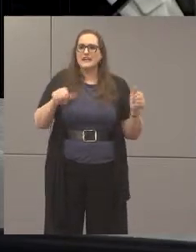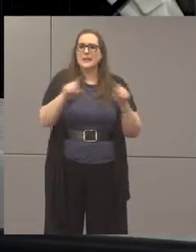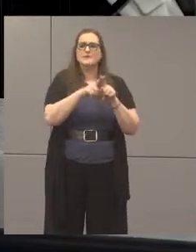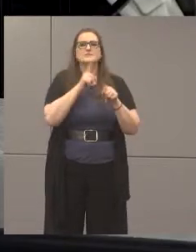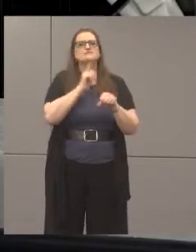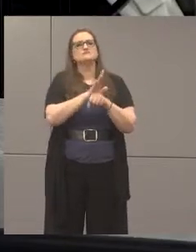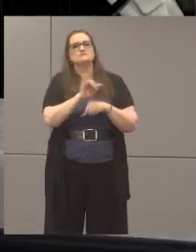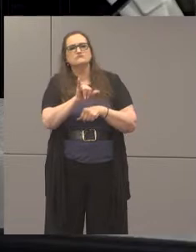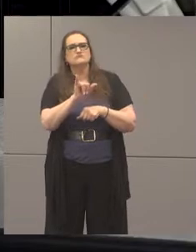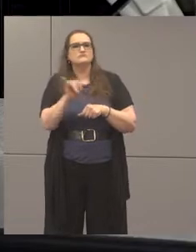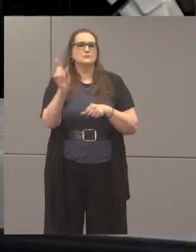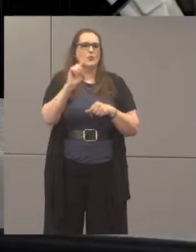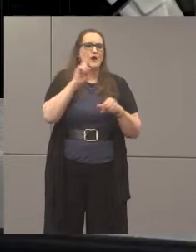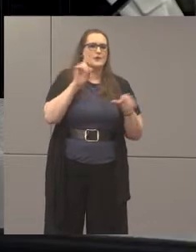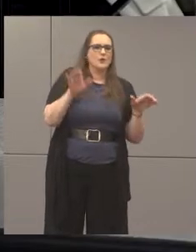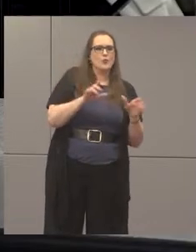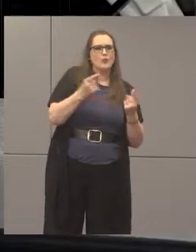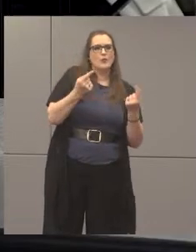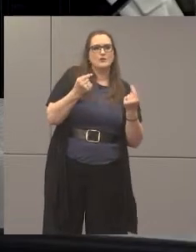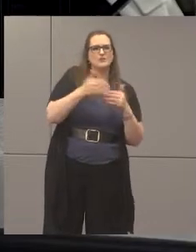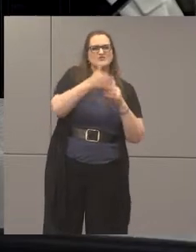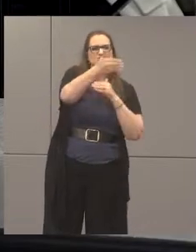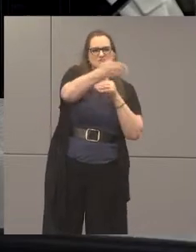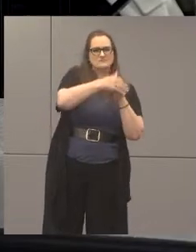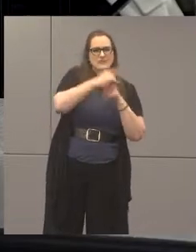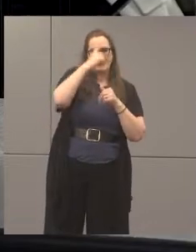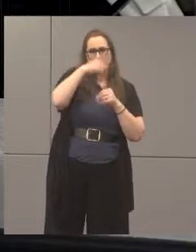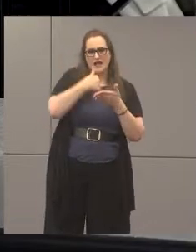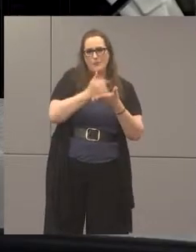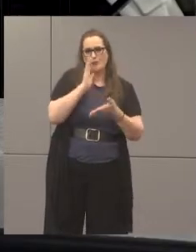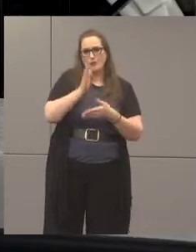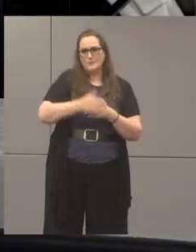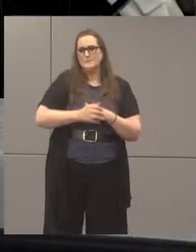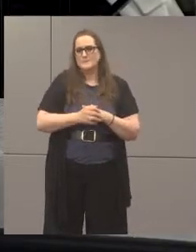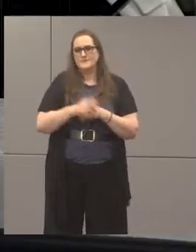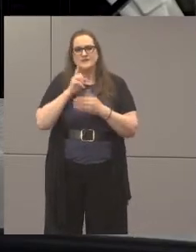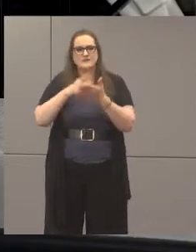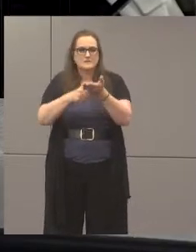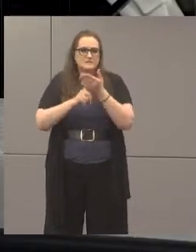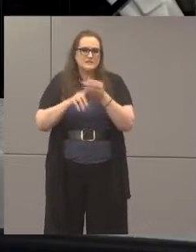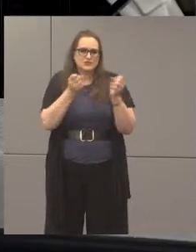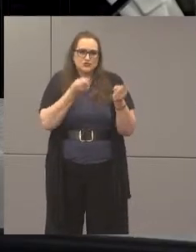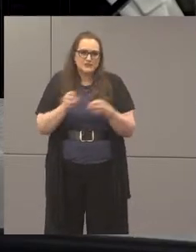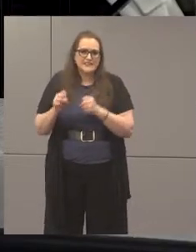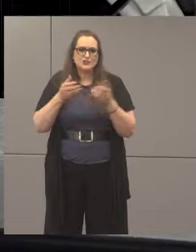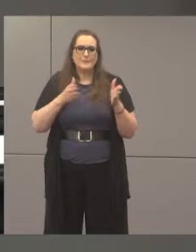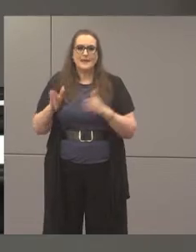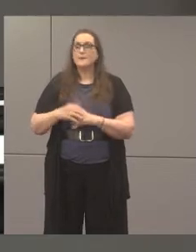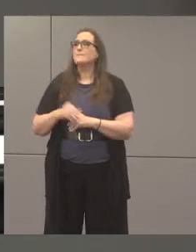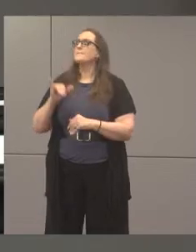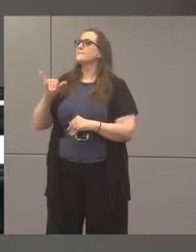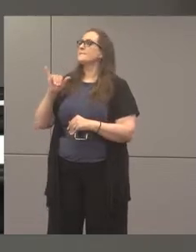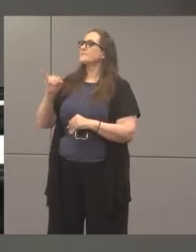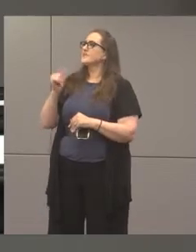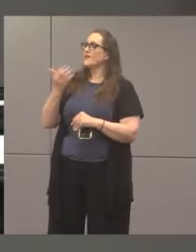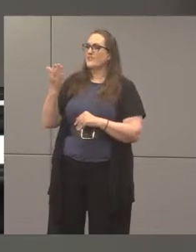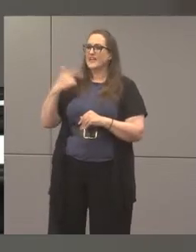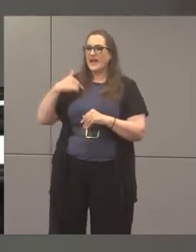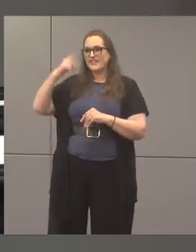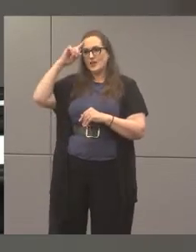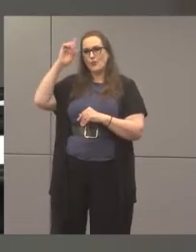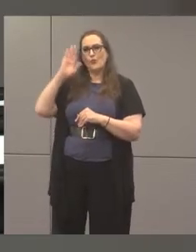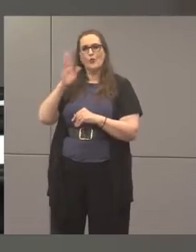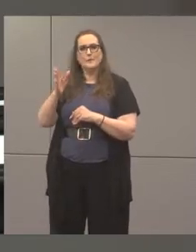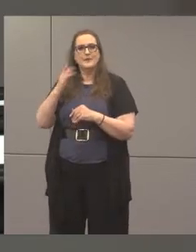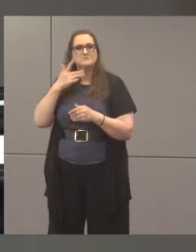reaffirming kind of where we are and what we want to do. So I think that would be really helpful to go over the strategic plan. The other thing that I think would be